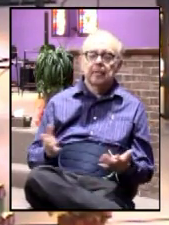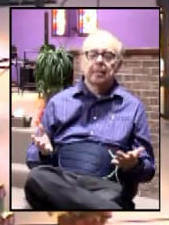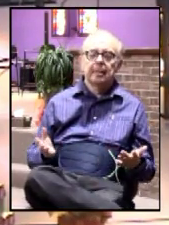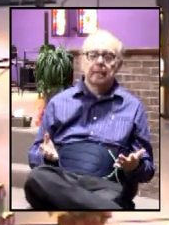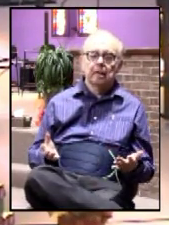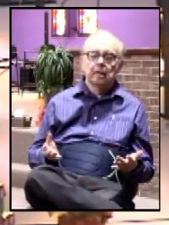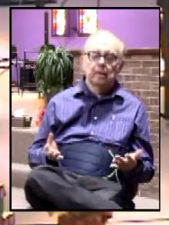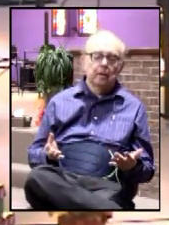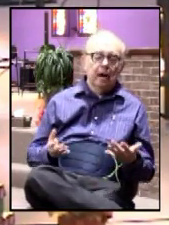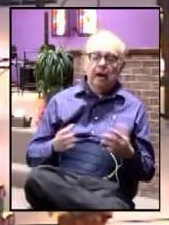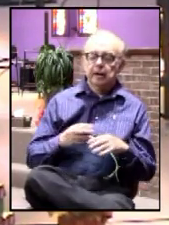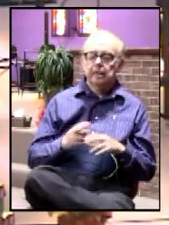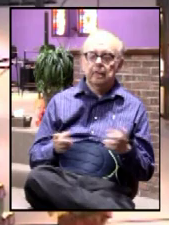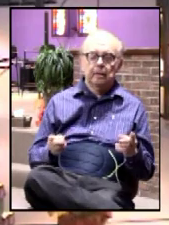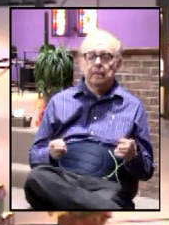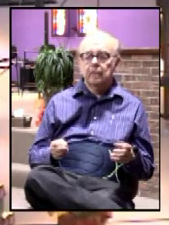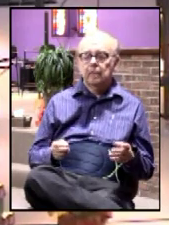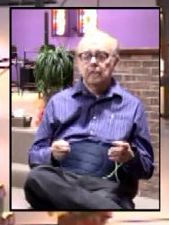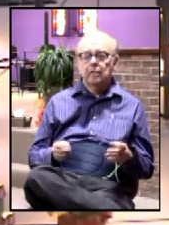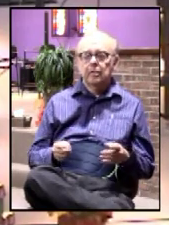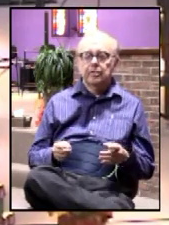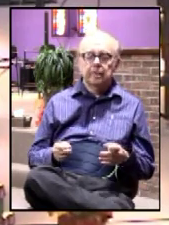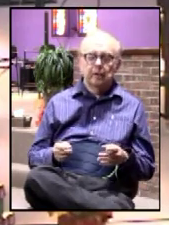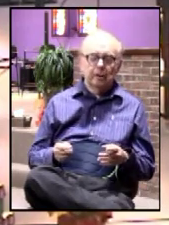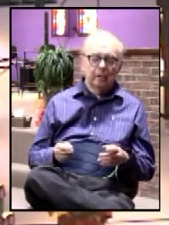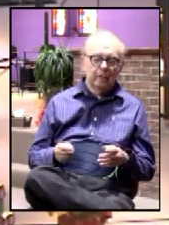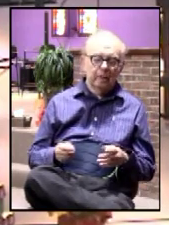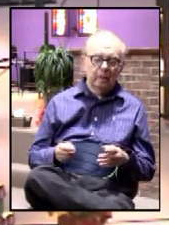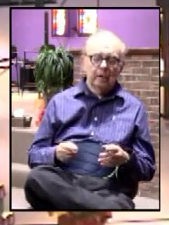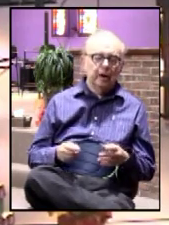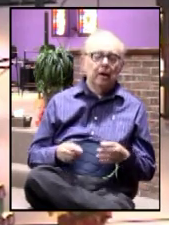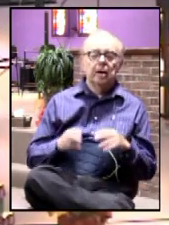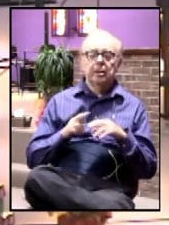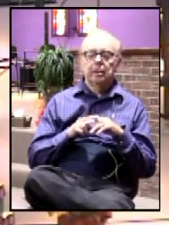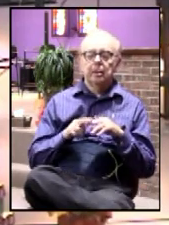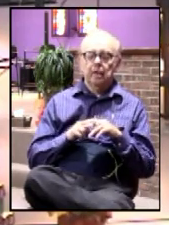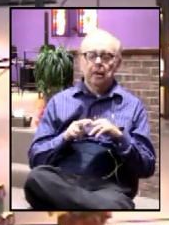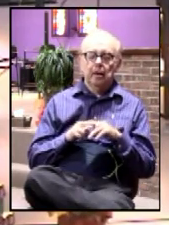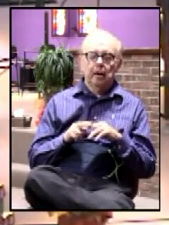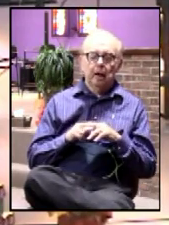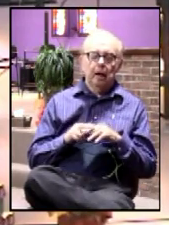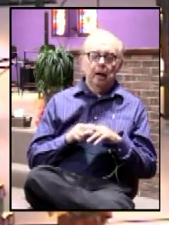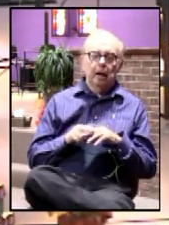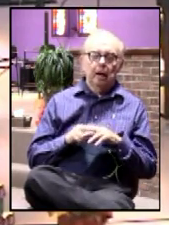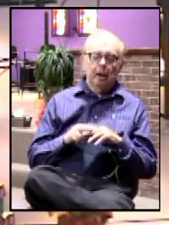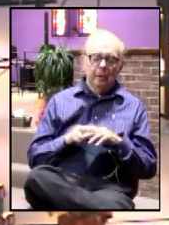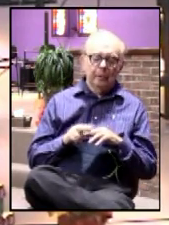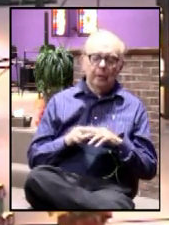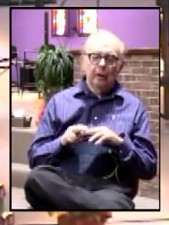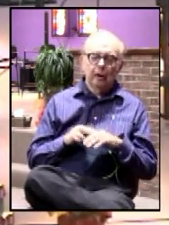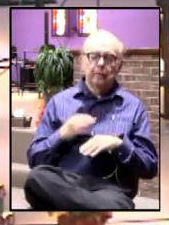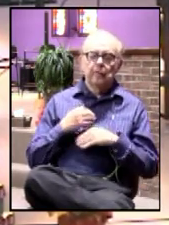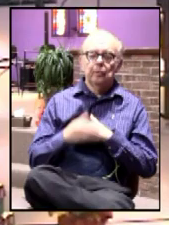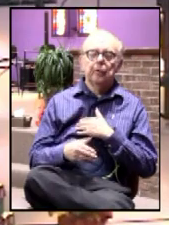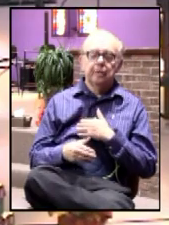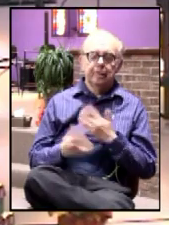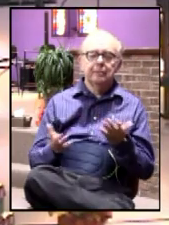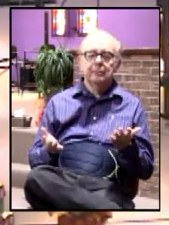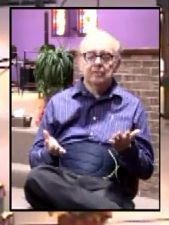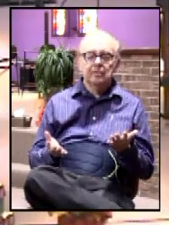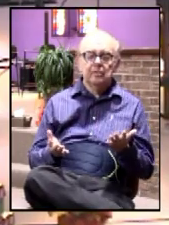out oak or timbered slot of wood as long as it's flat with no splinters.